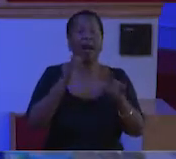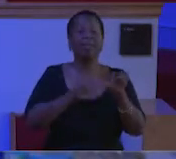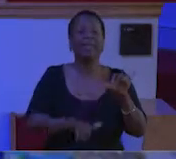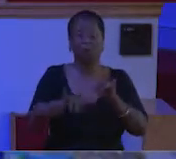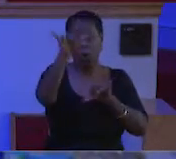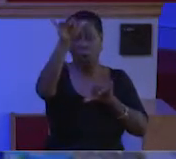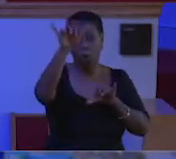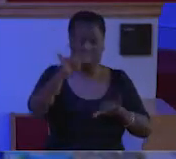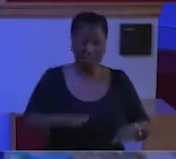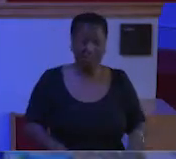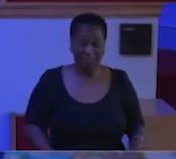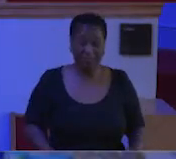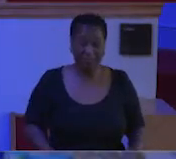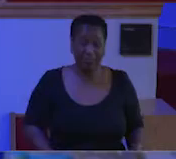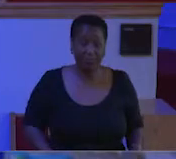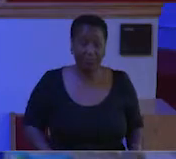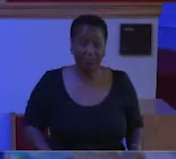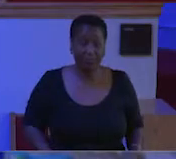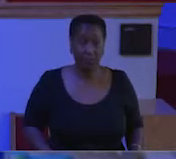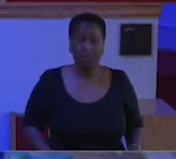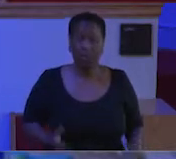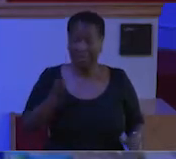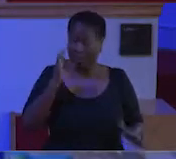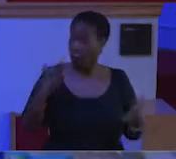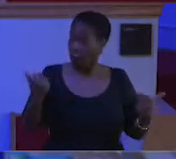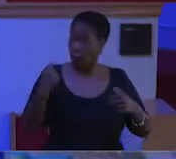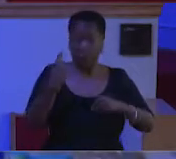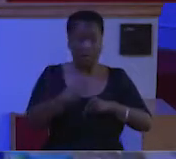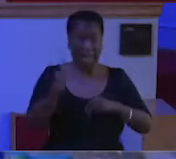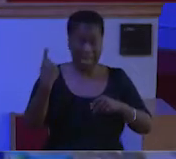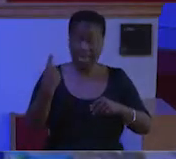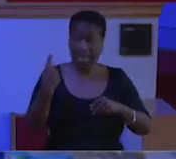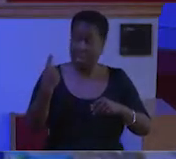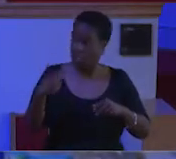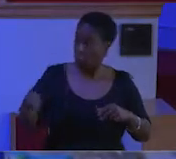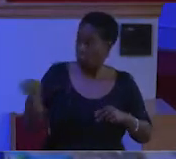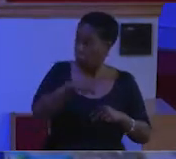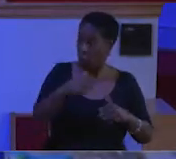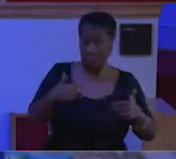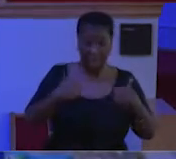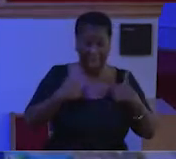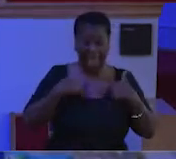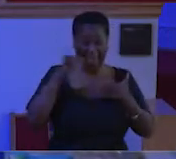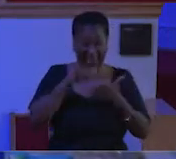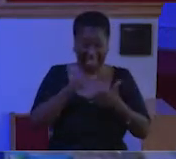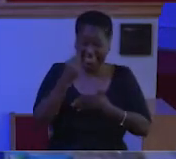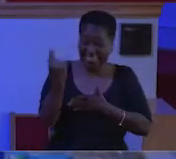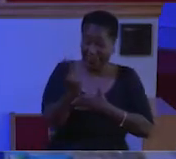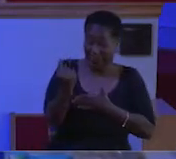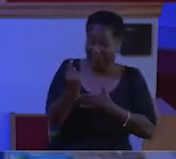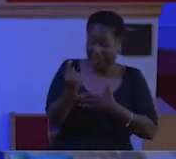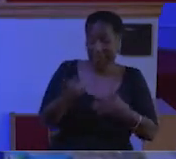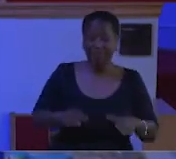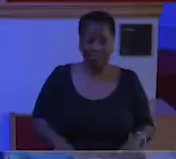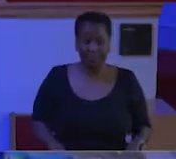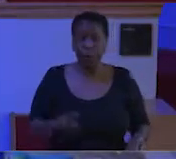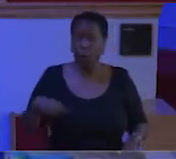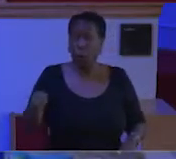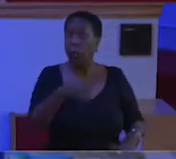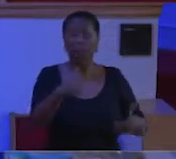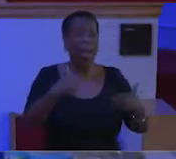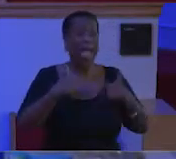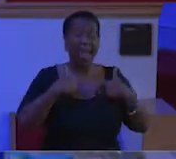eternal. So if today you have that something, you've had